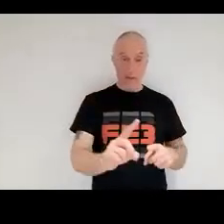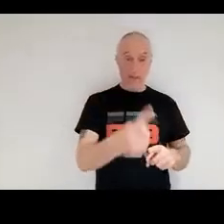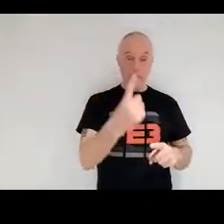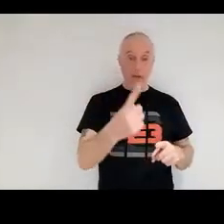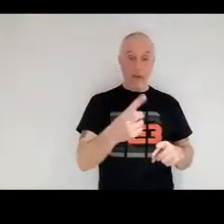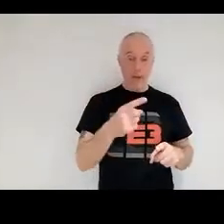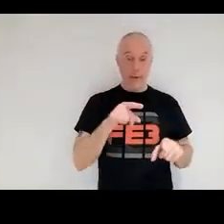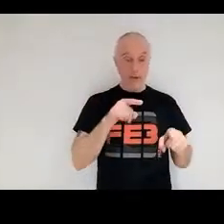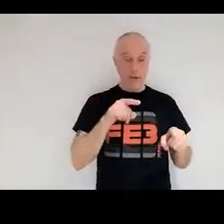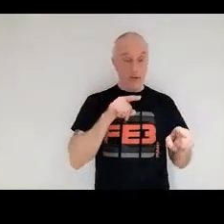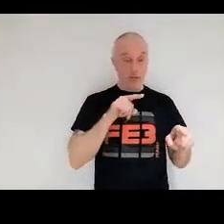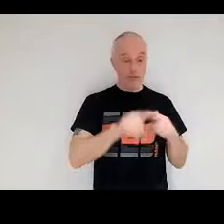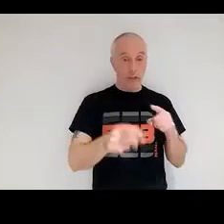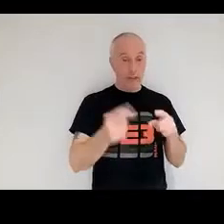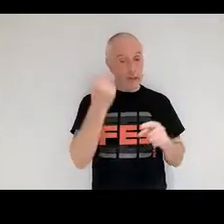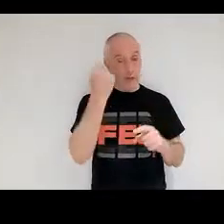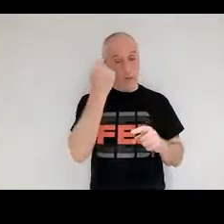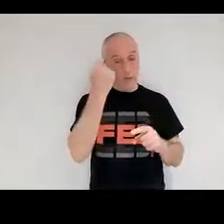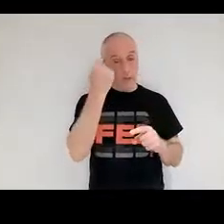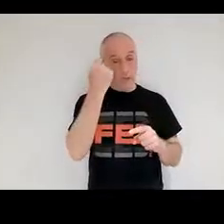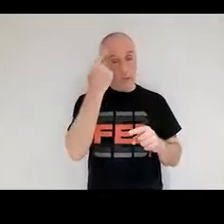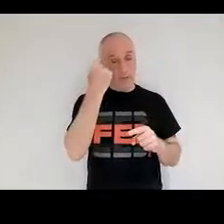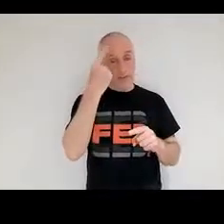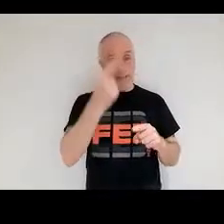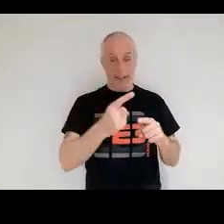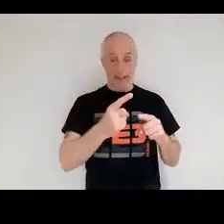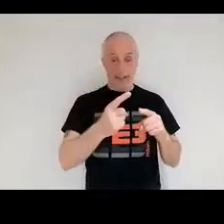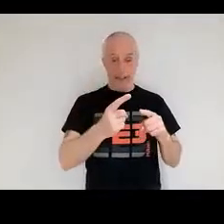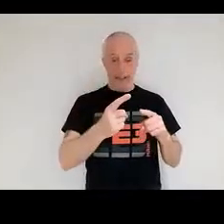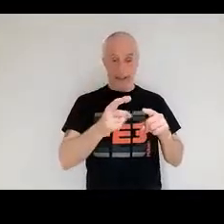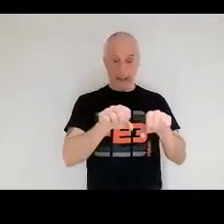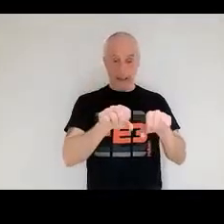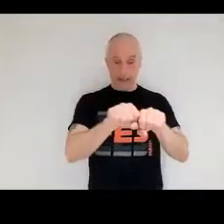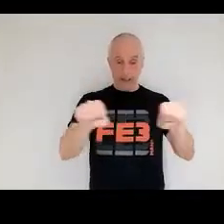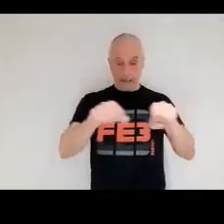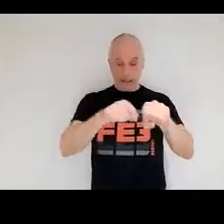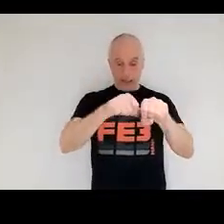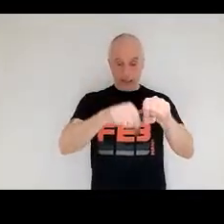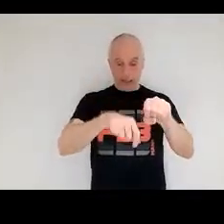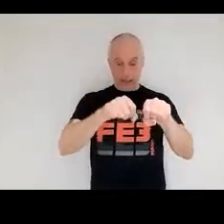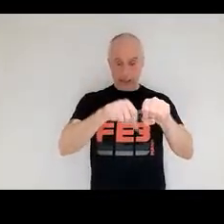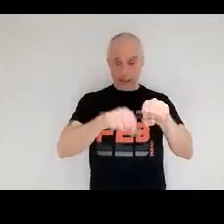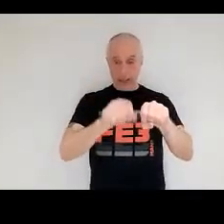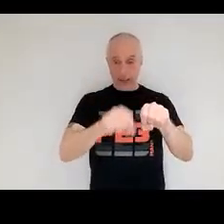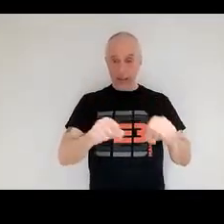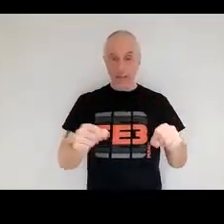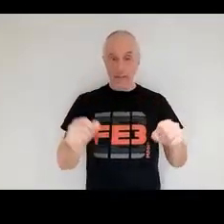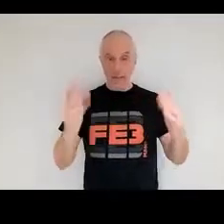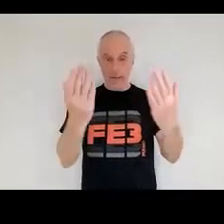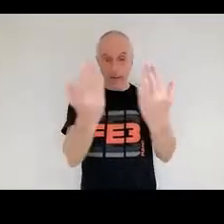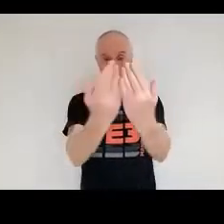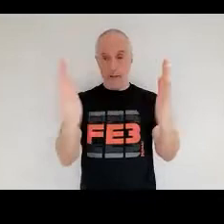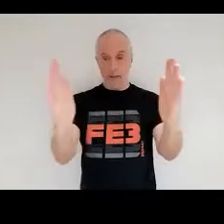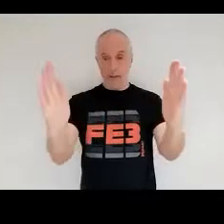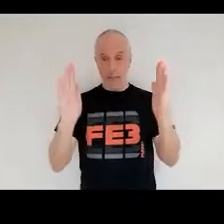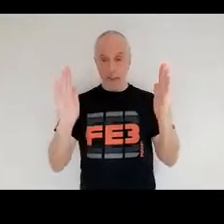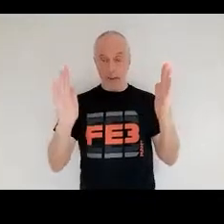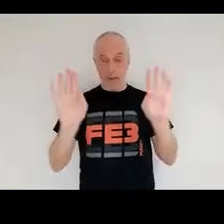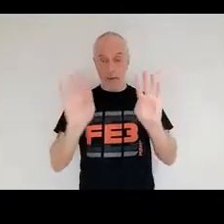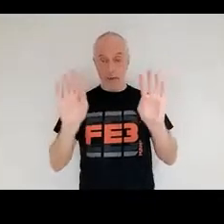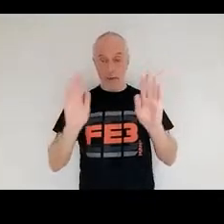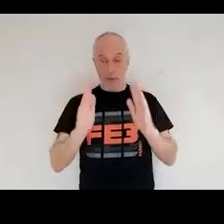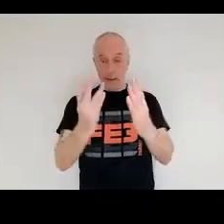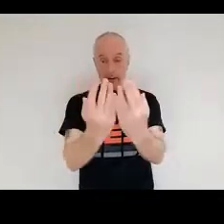understand leakage characteristics, where we had a box inside a box. So we were able